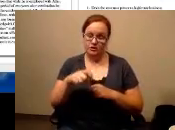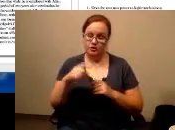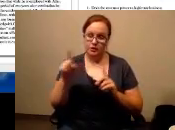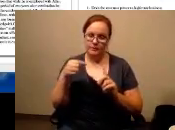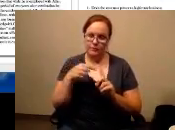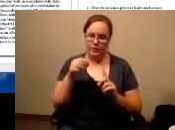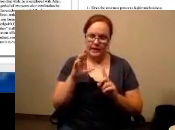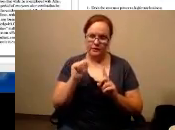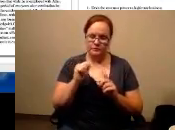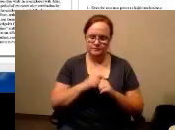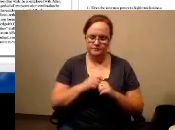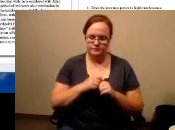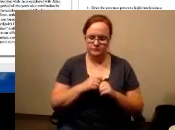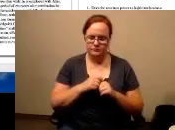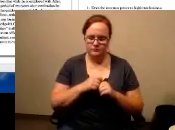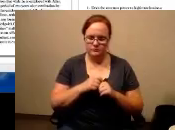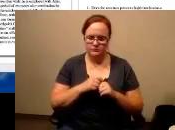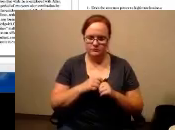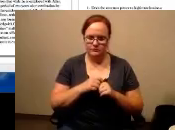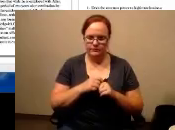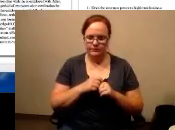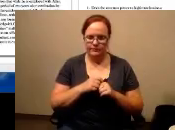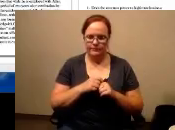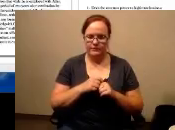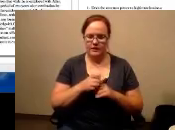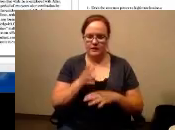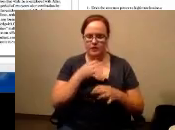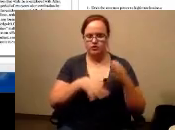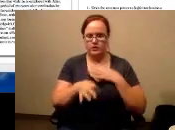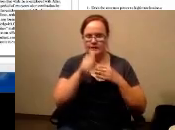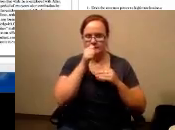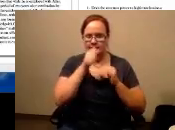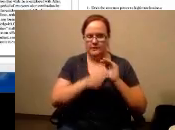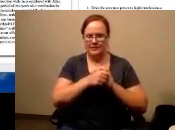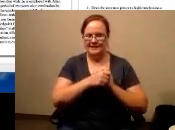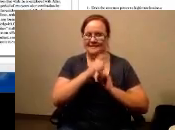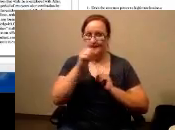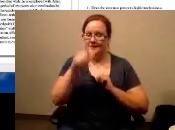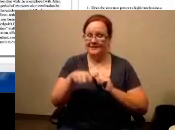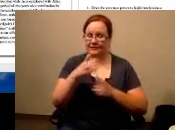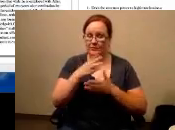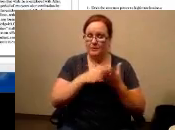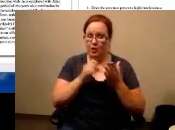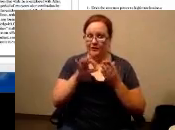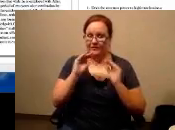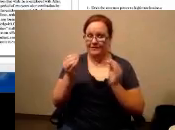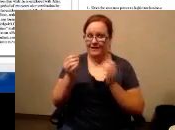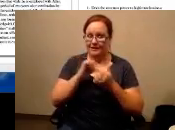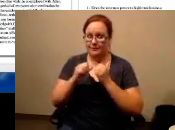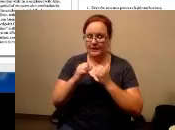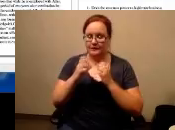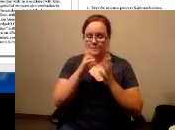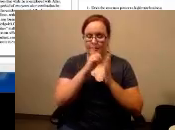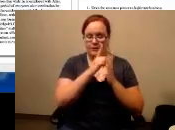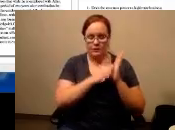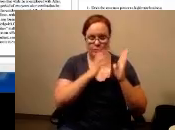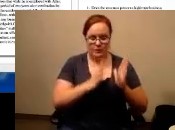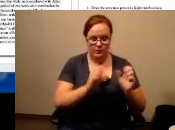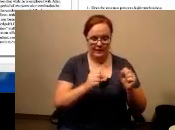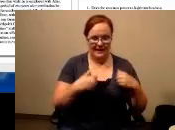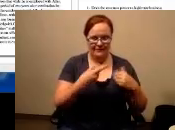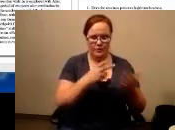out that the trade secret thing does not have to be part of the non-compete. The employer may have to sign what's